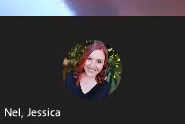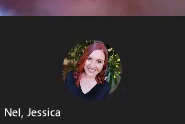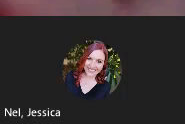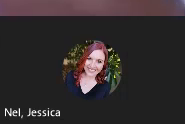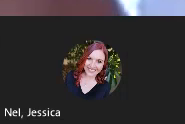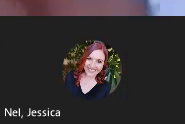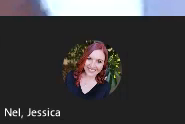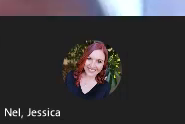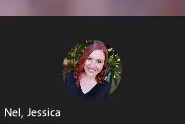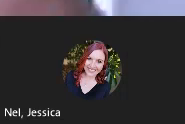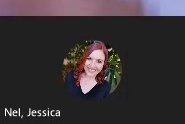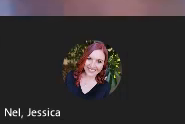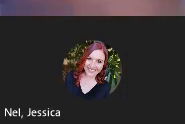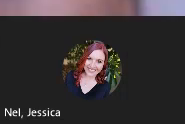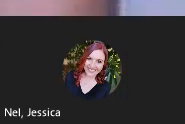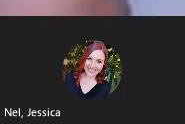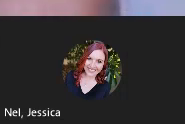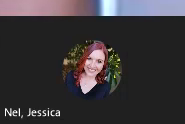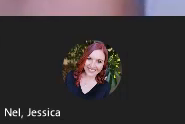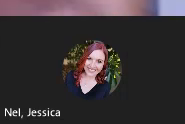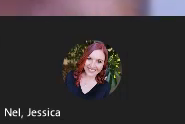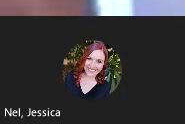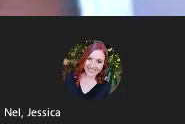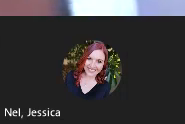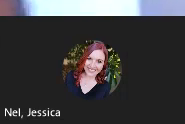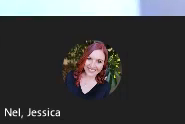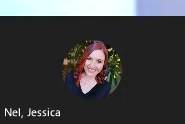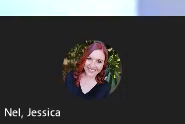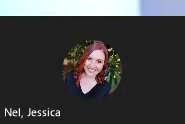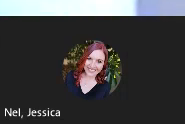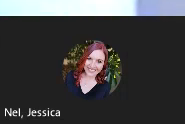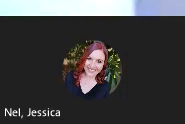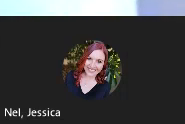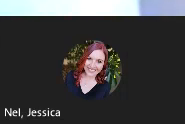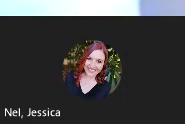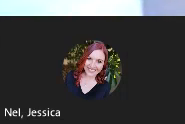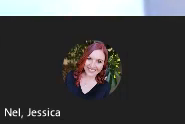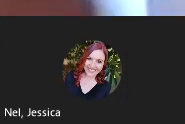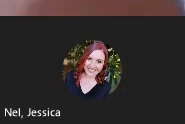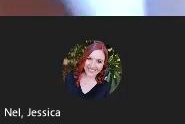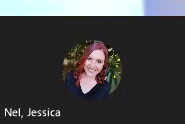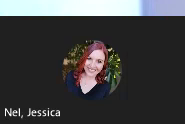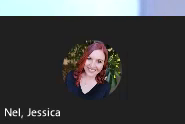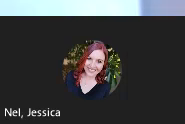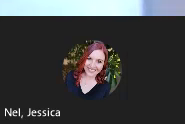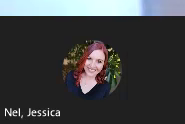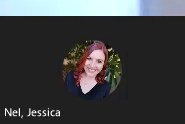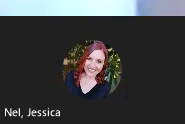attendees. So we'll see you on Friday. So have a good afternoon. Go well. Bye.